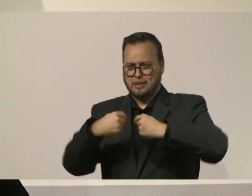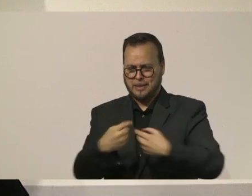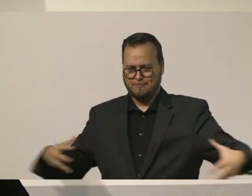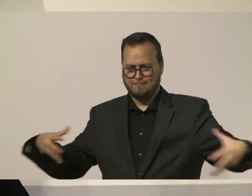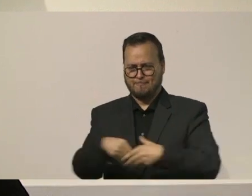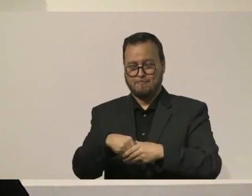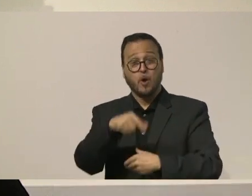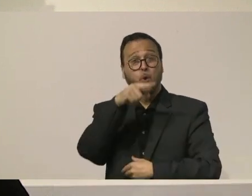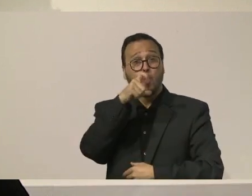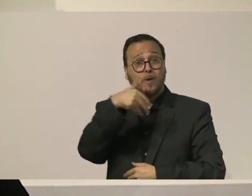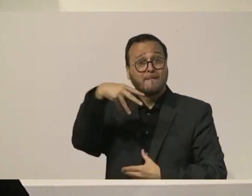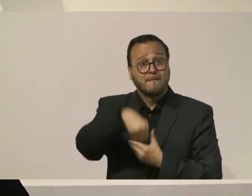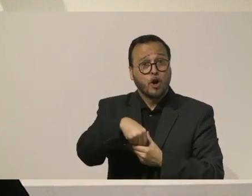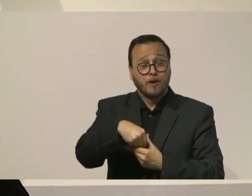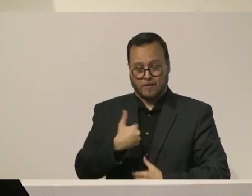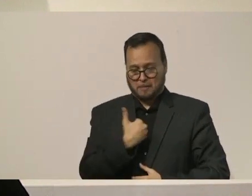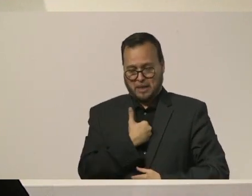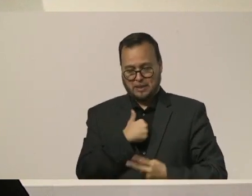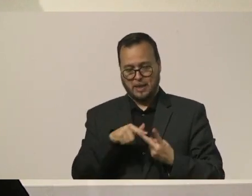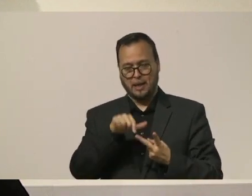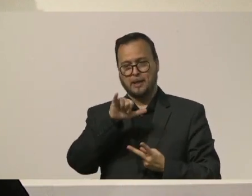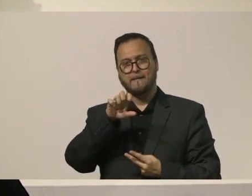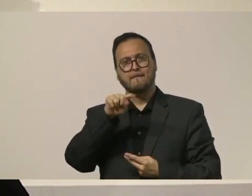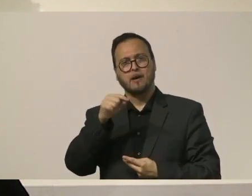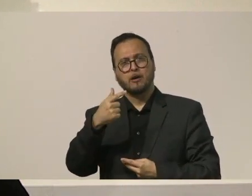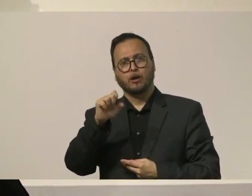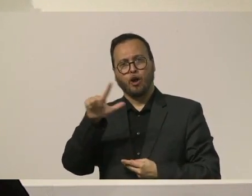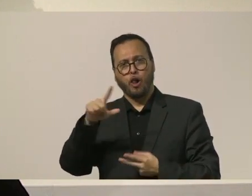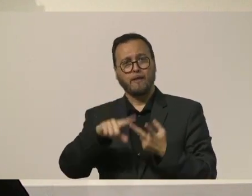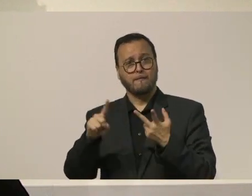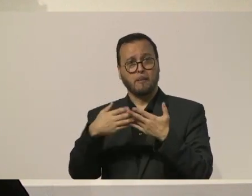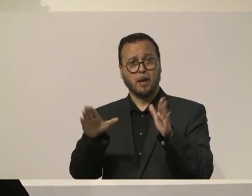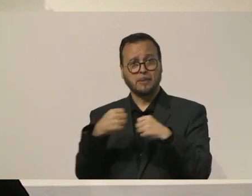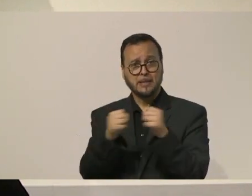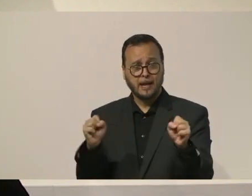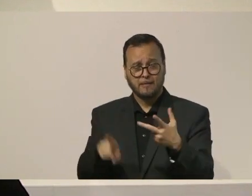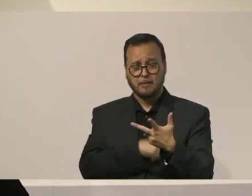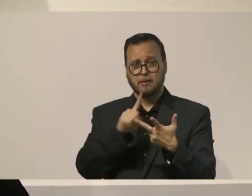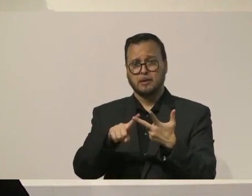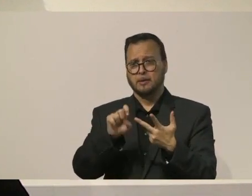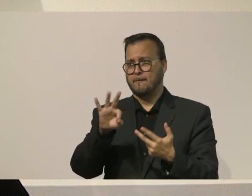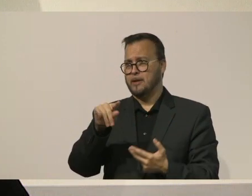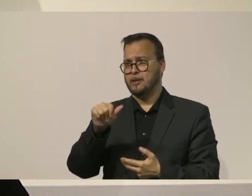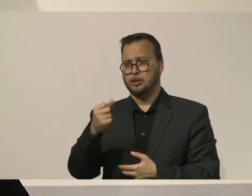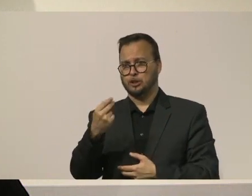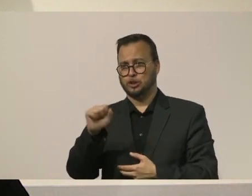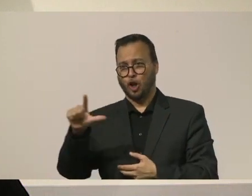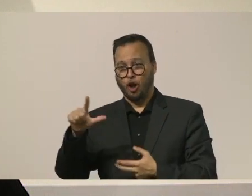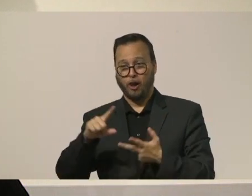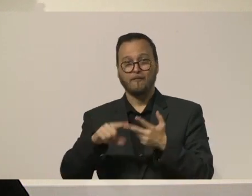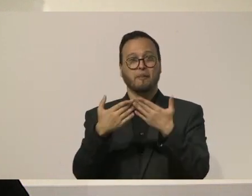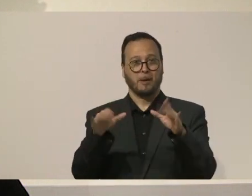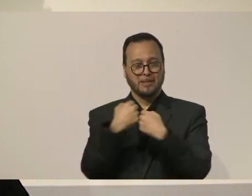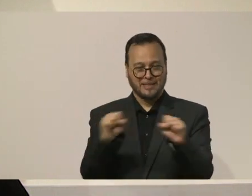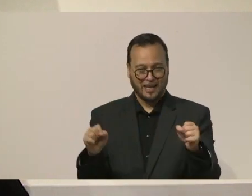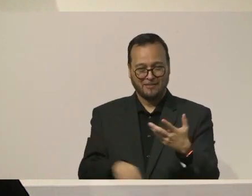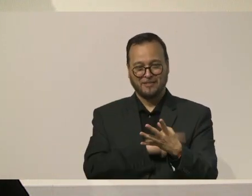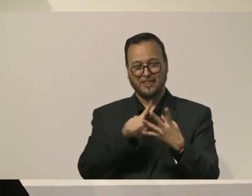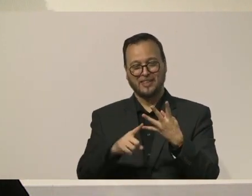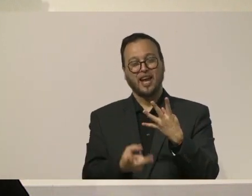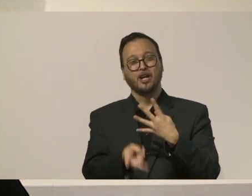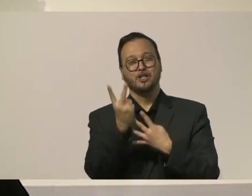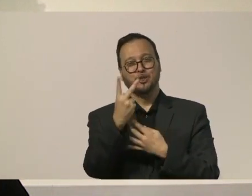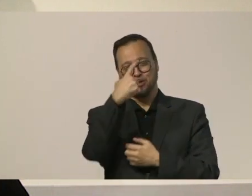myself, Yvonne Gall from Public Safety, Celicia Hall from Public Safety, and two